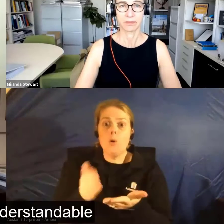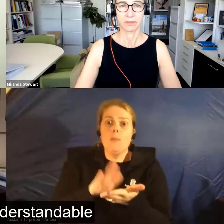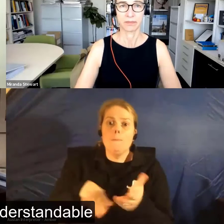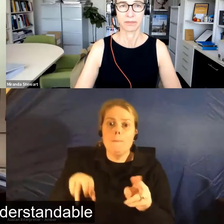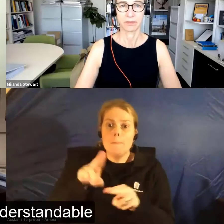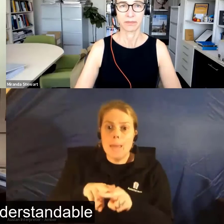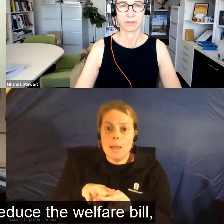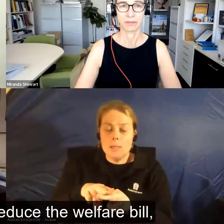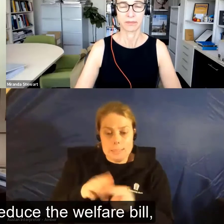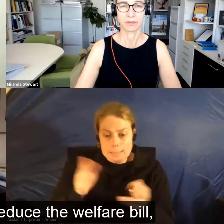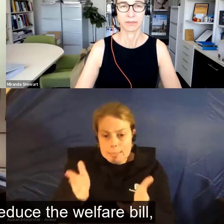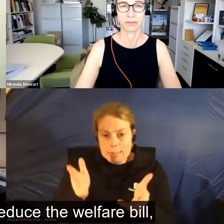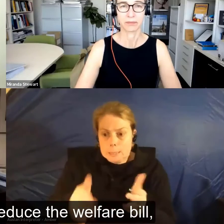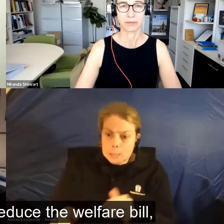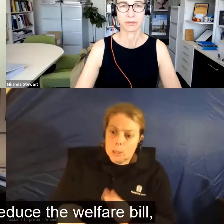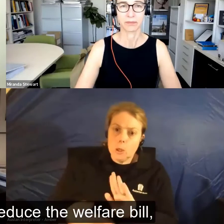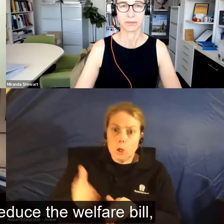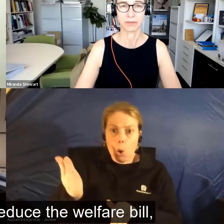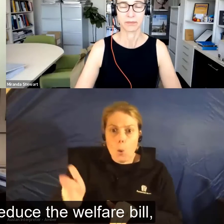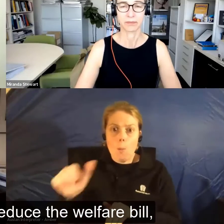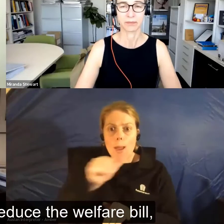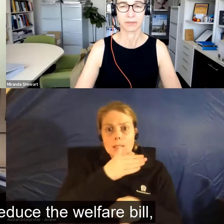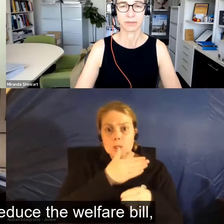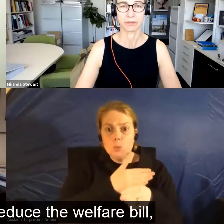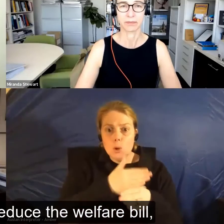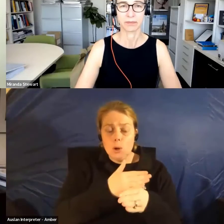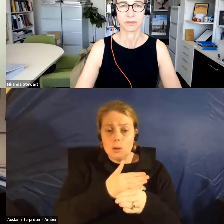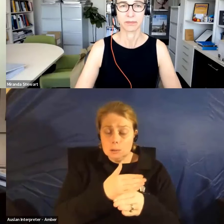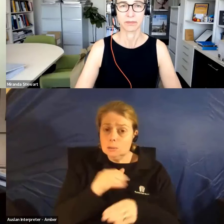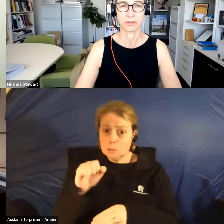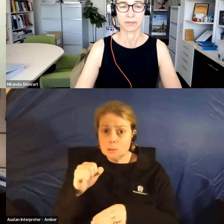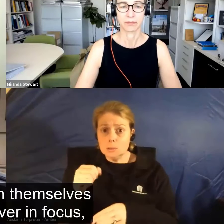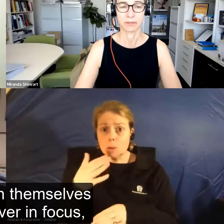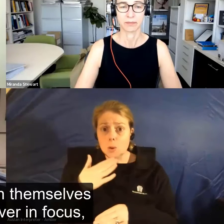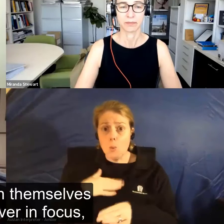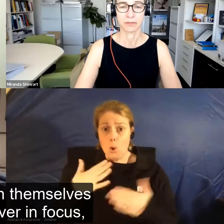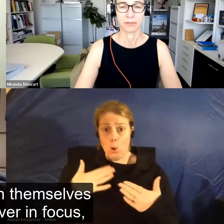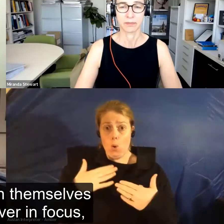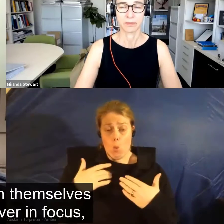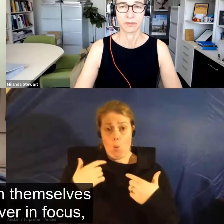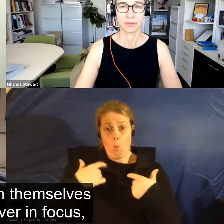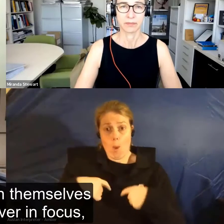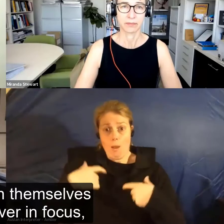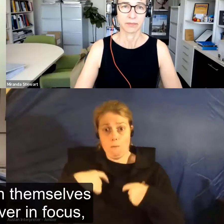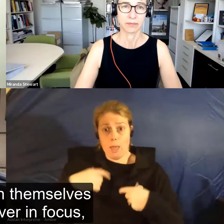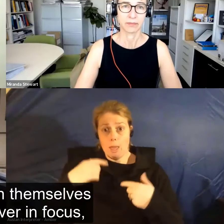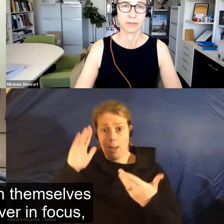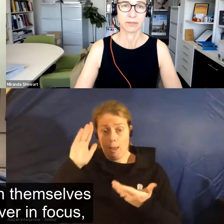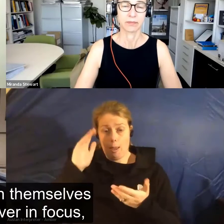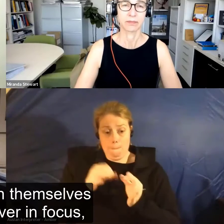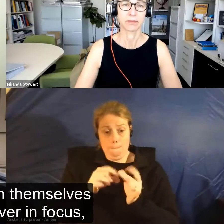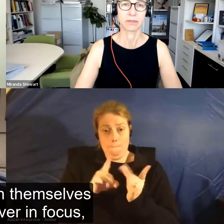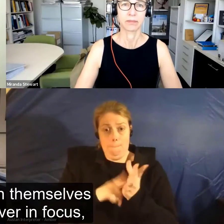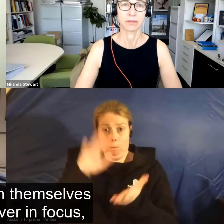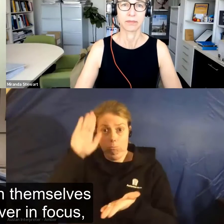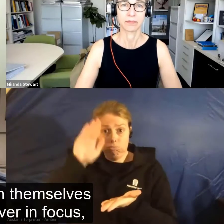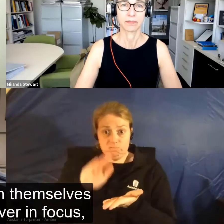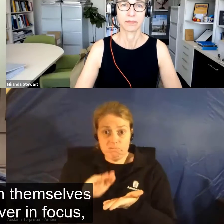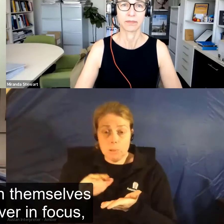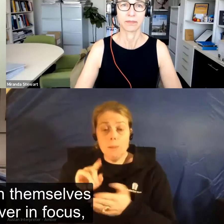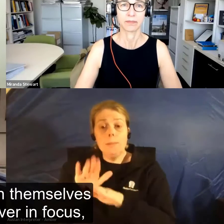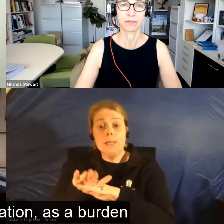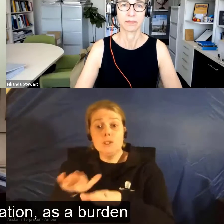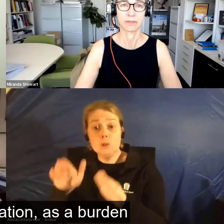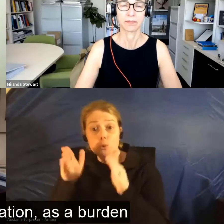which is understandable because we want to reduce the welfare bill. But children themselves are only ever in